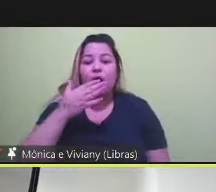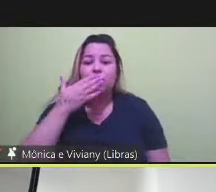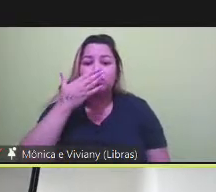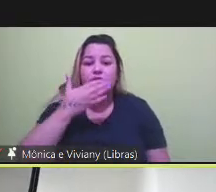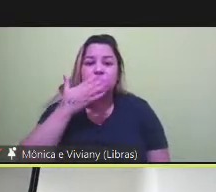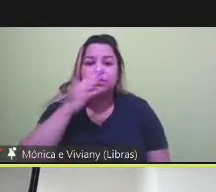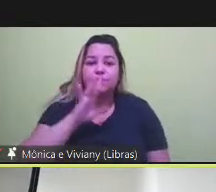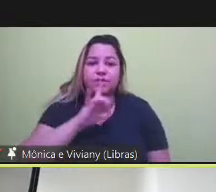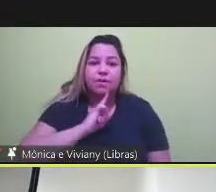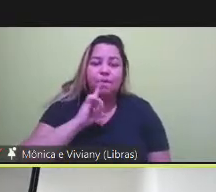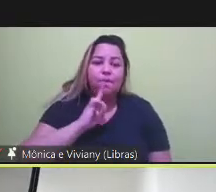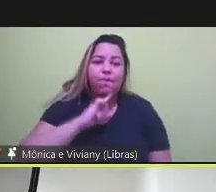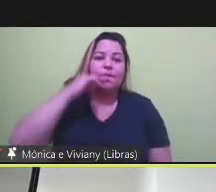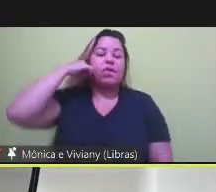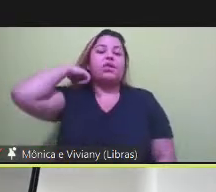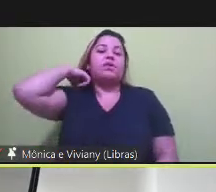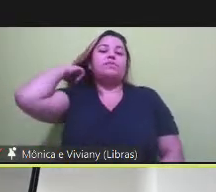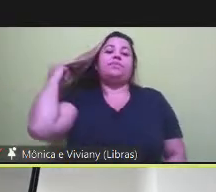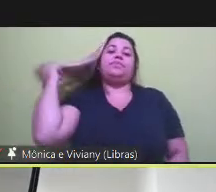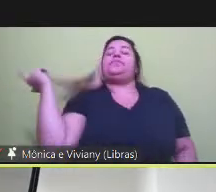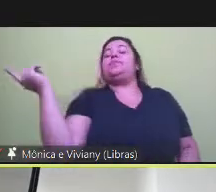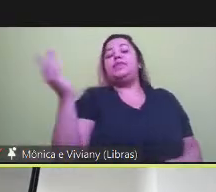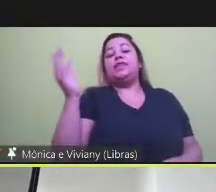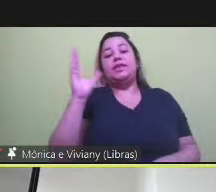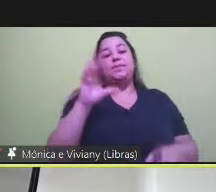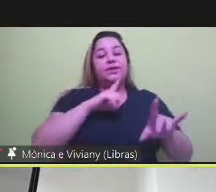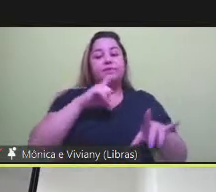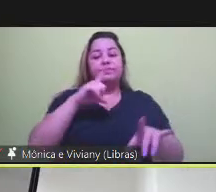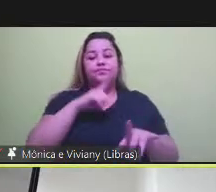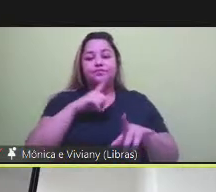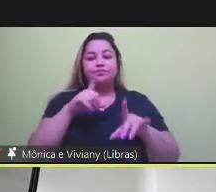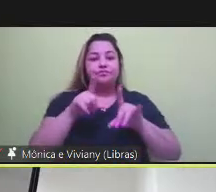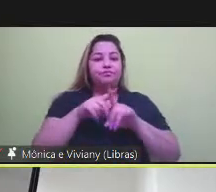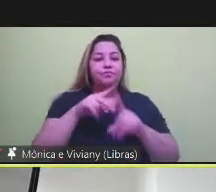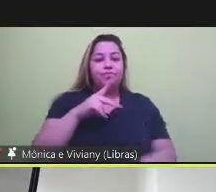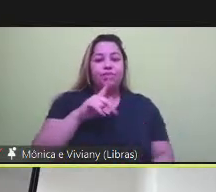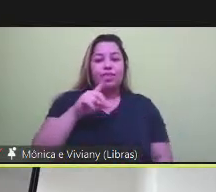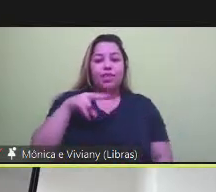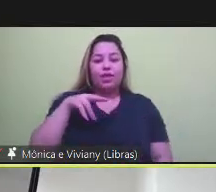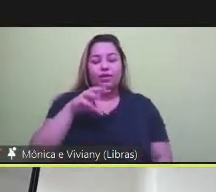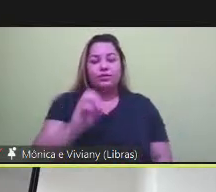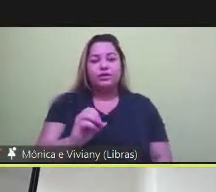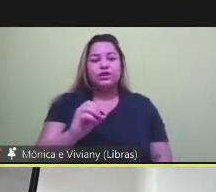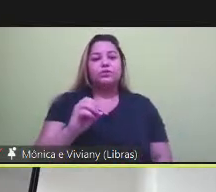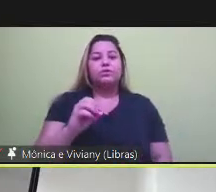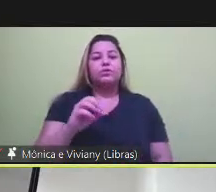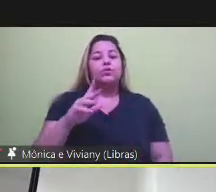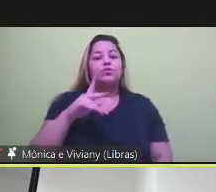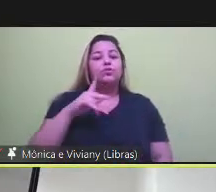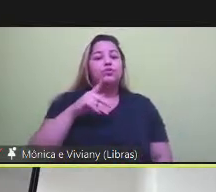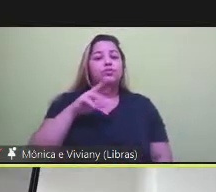More recently, we also designed a plan for the